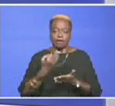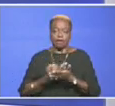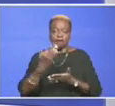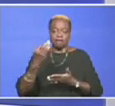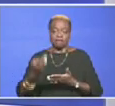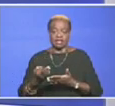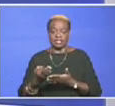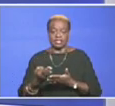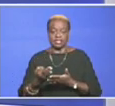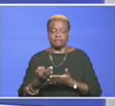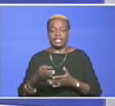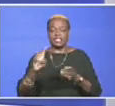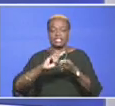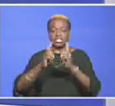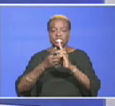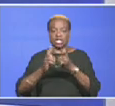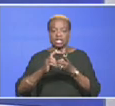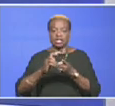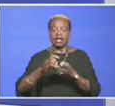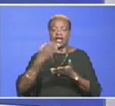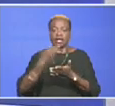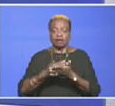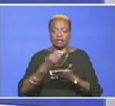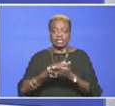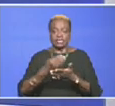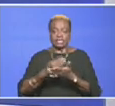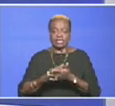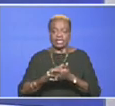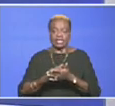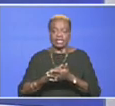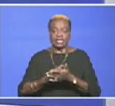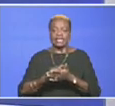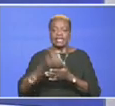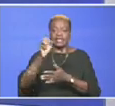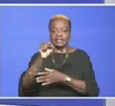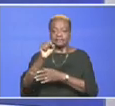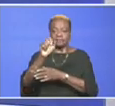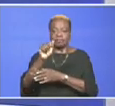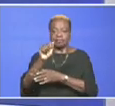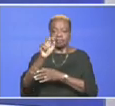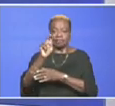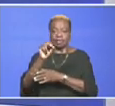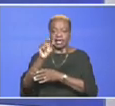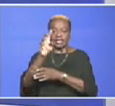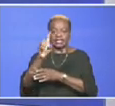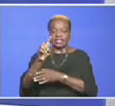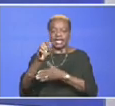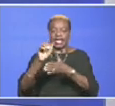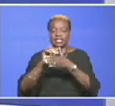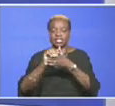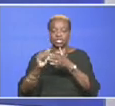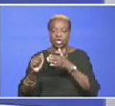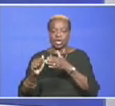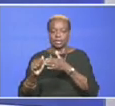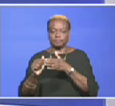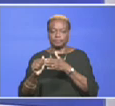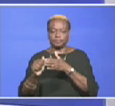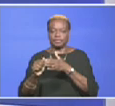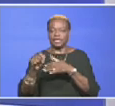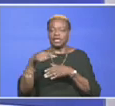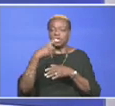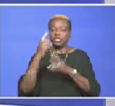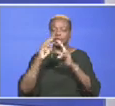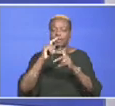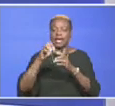its proposed digital currency platform, Project Sanddollar. An IMF statement highlights constant power outages and unreliable